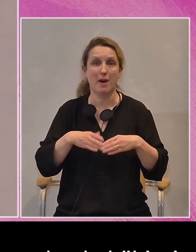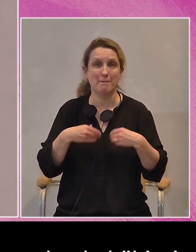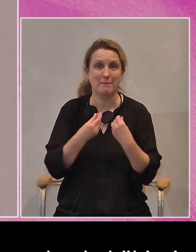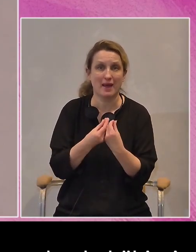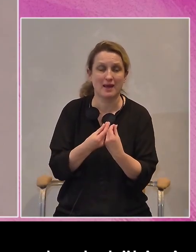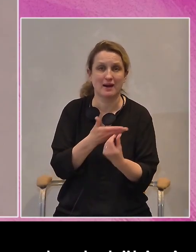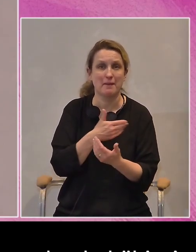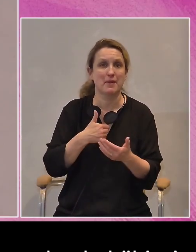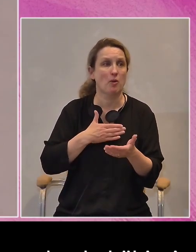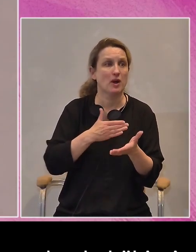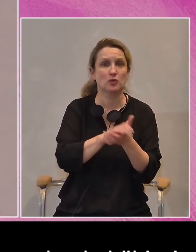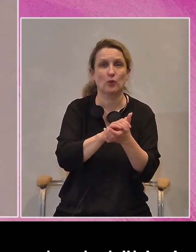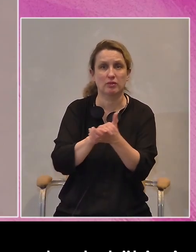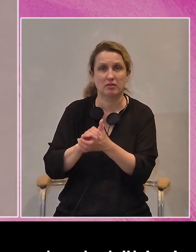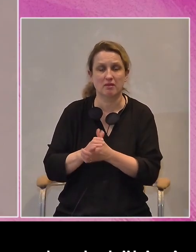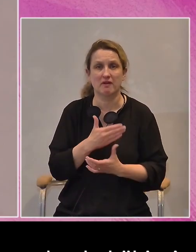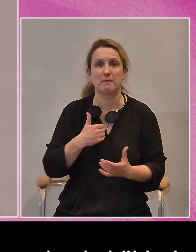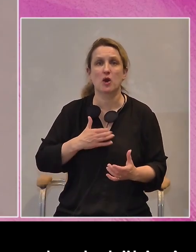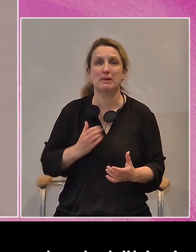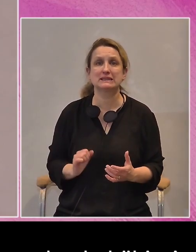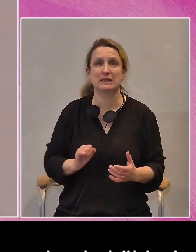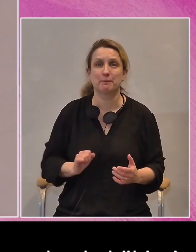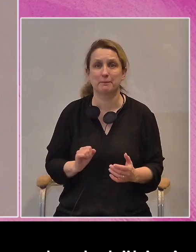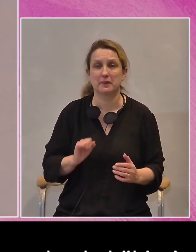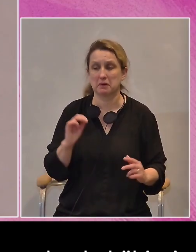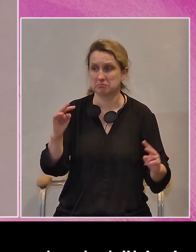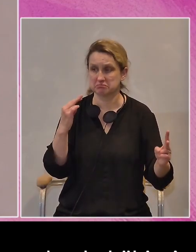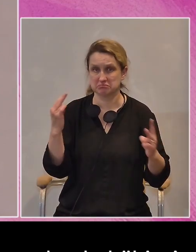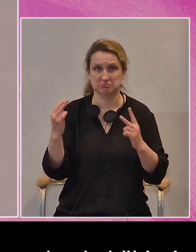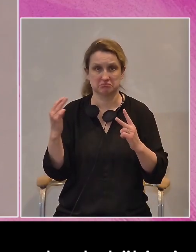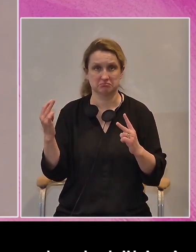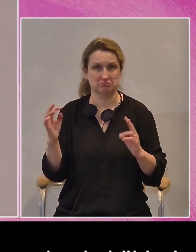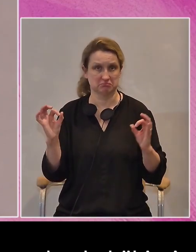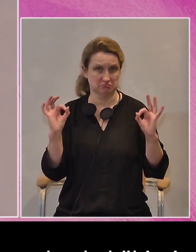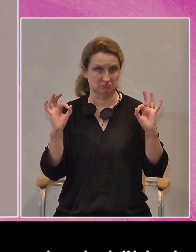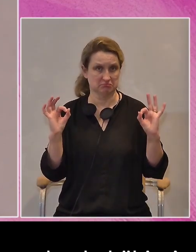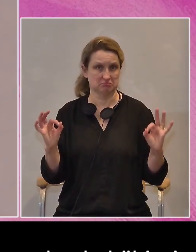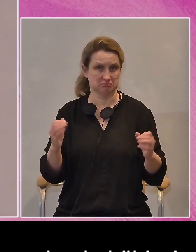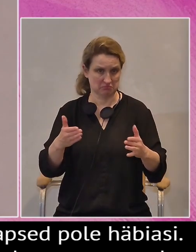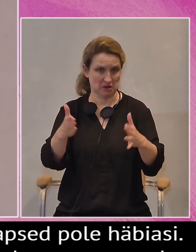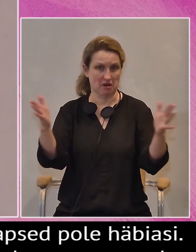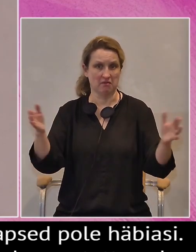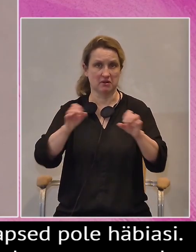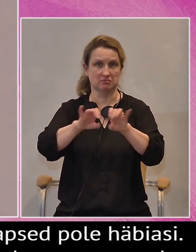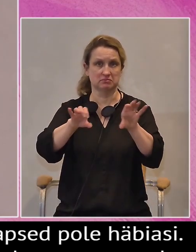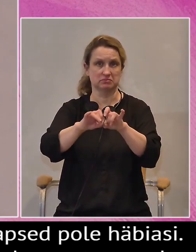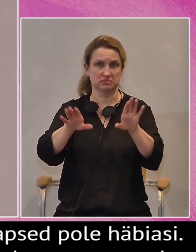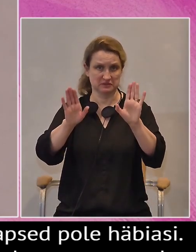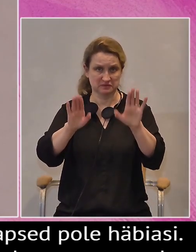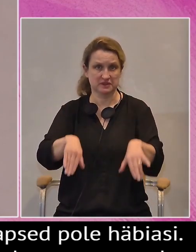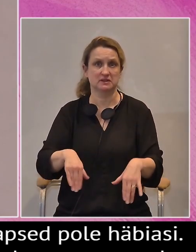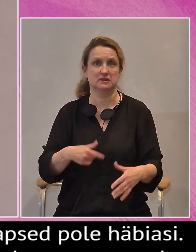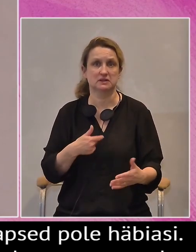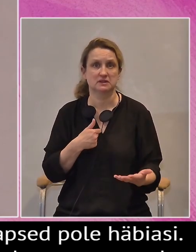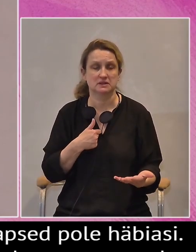our other children, our family, our acquaintances, our friends will see that this is something to